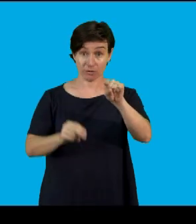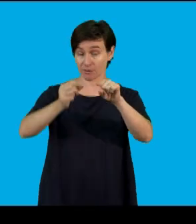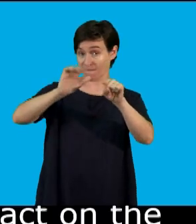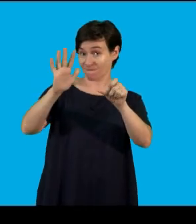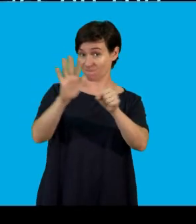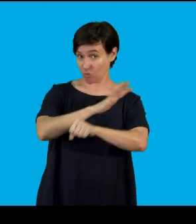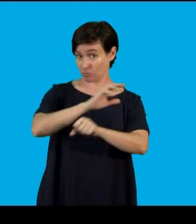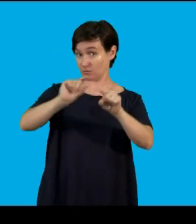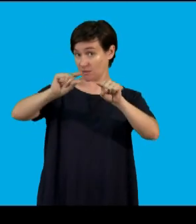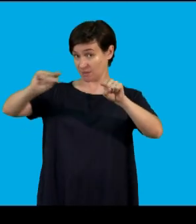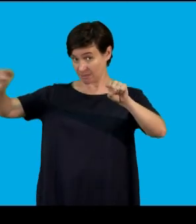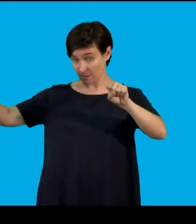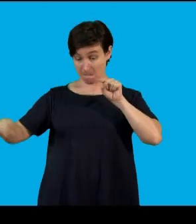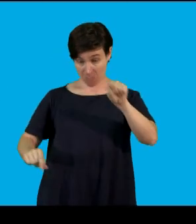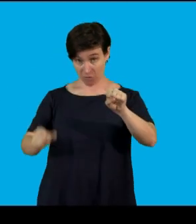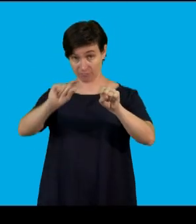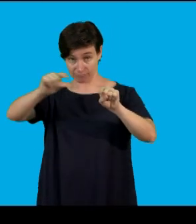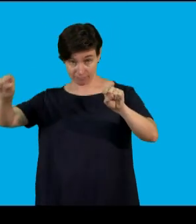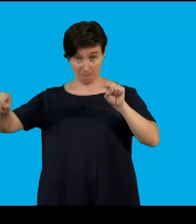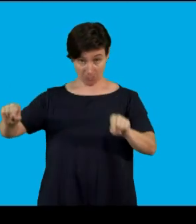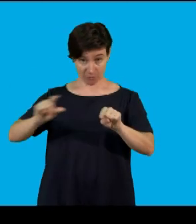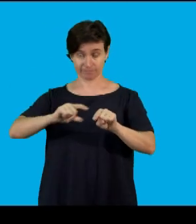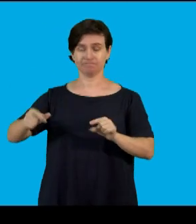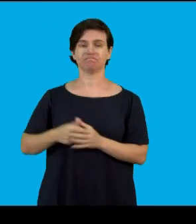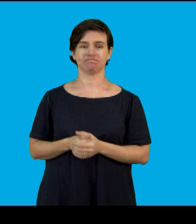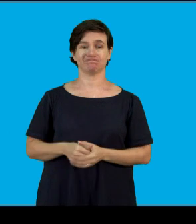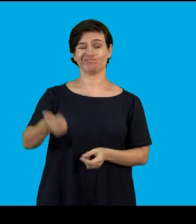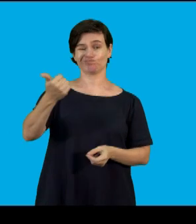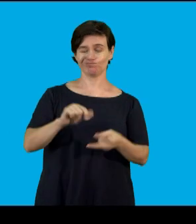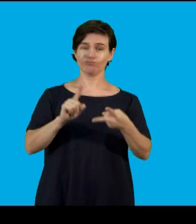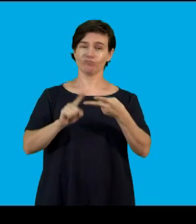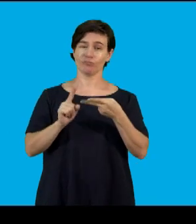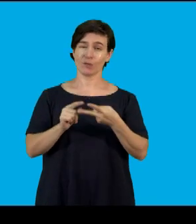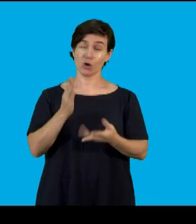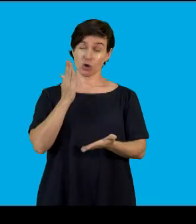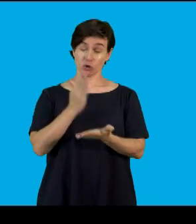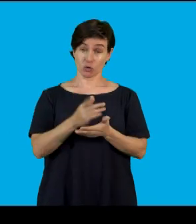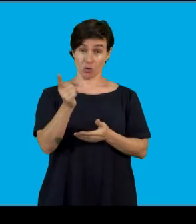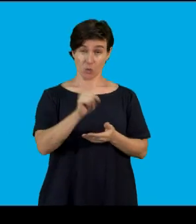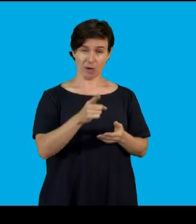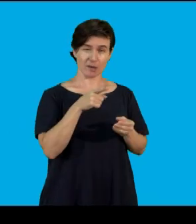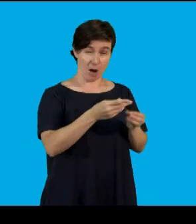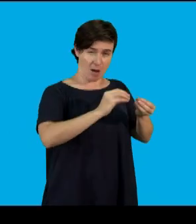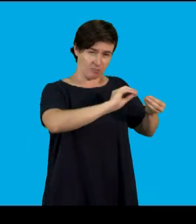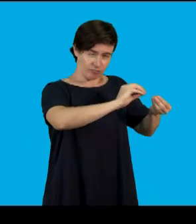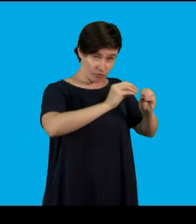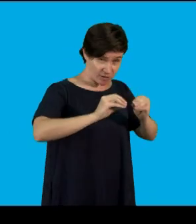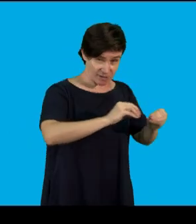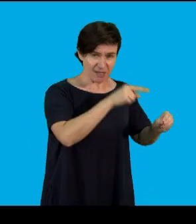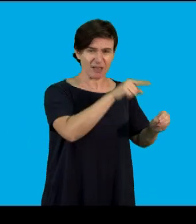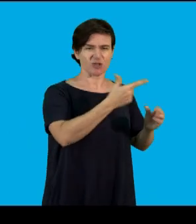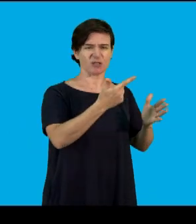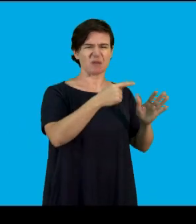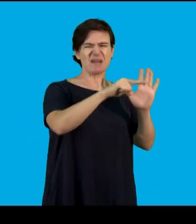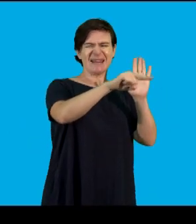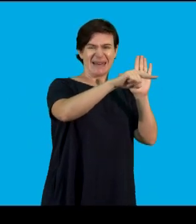form. Right, and full sentences, ensuring that the production process has no negative impact on